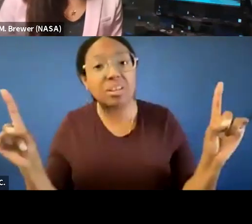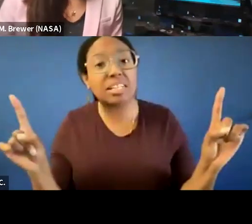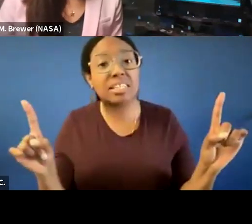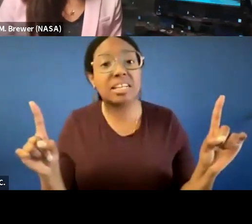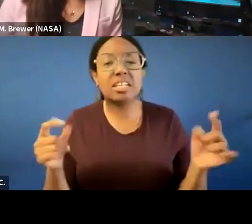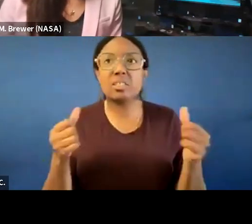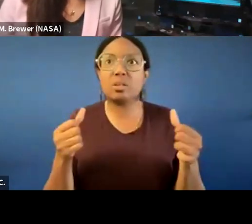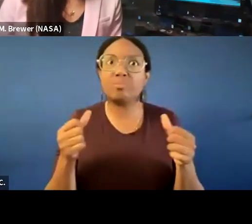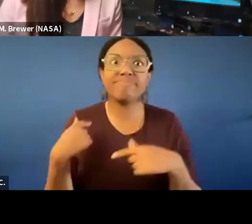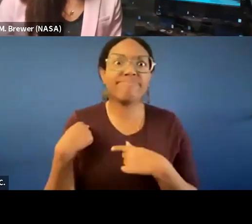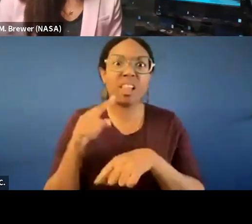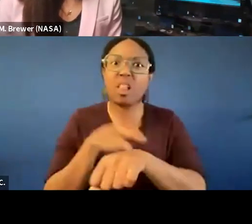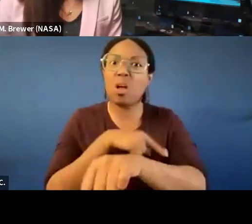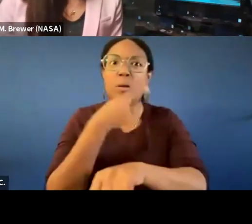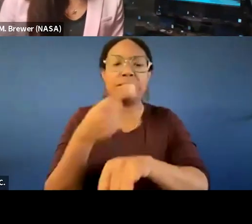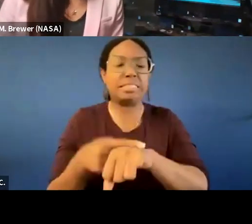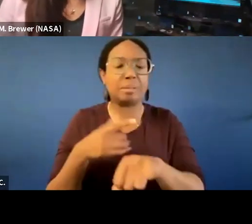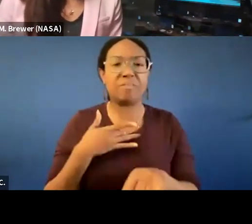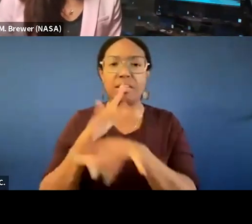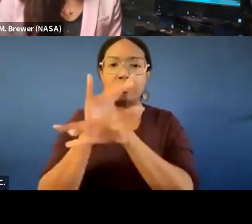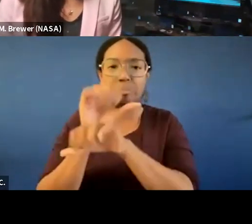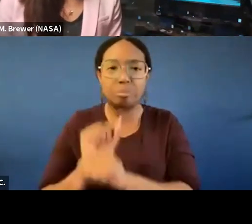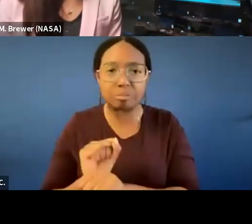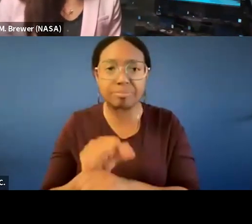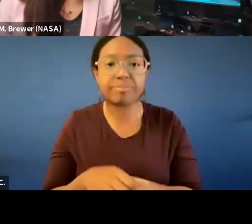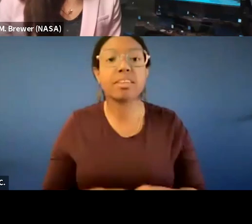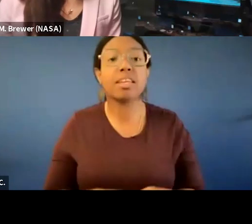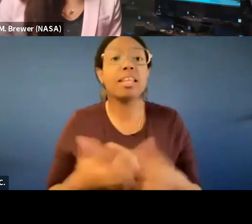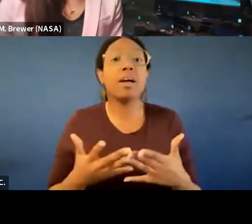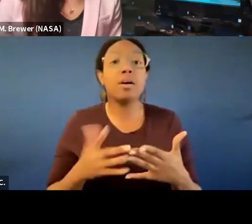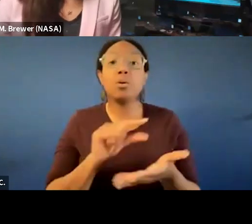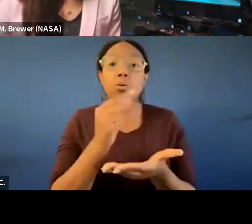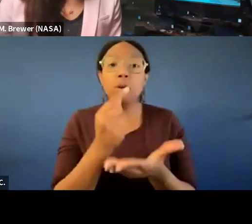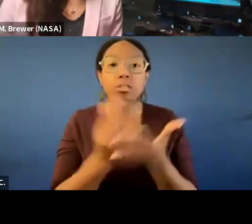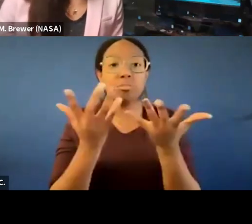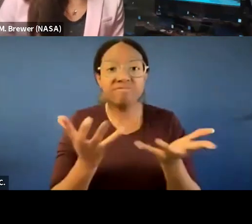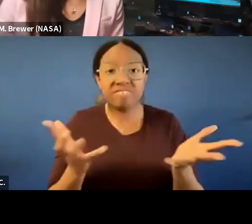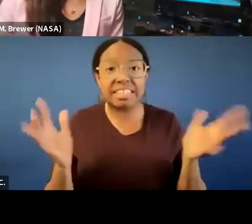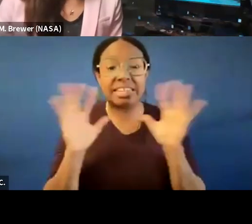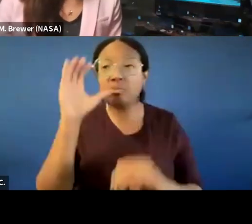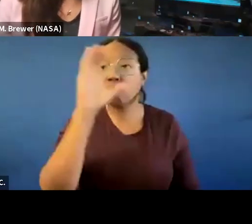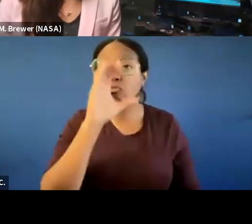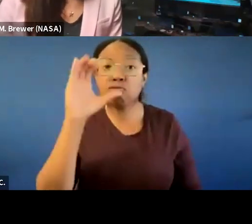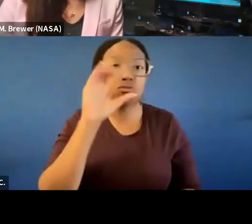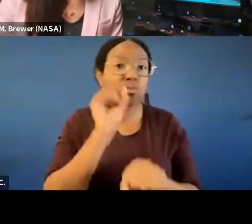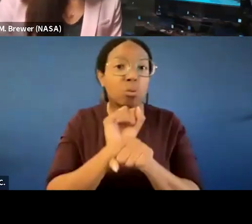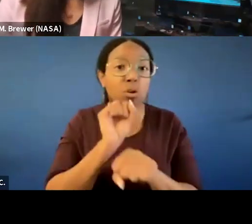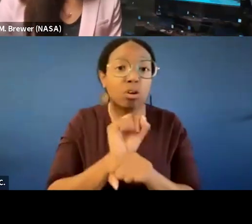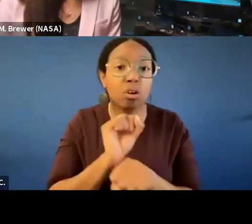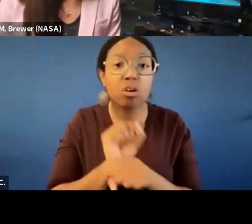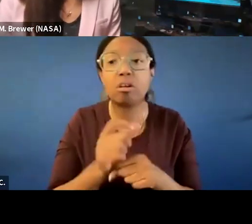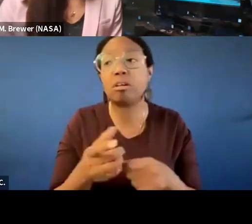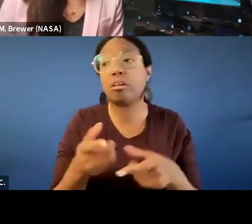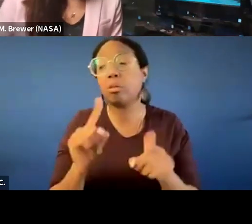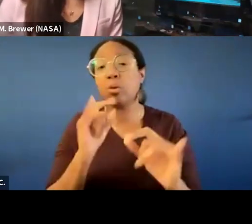and to kind of settle into everything. Secondarily, after graduating and then going out into the field, even as I was going through interviews